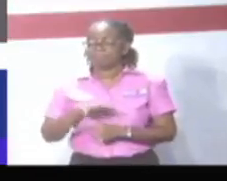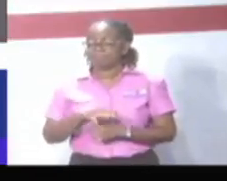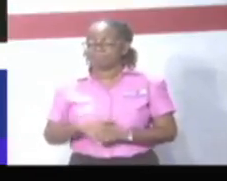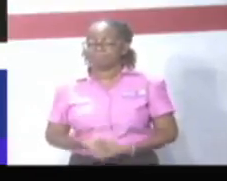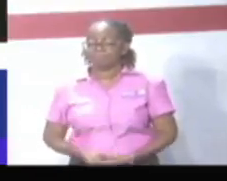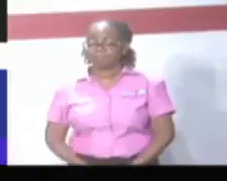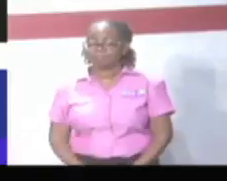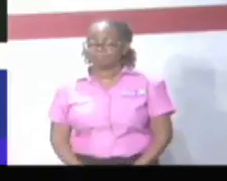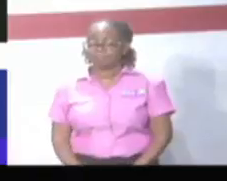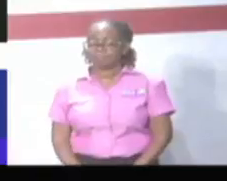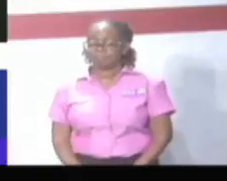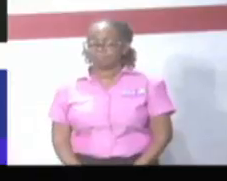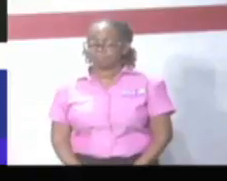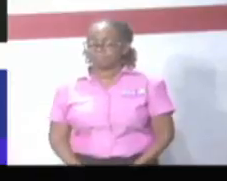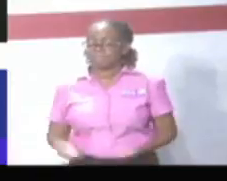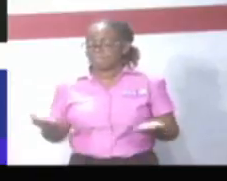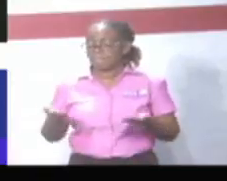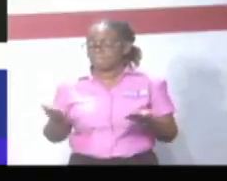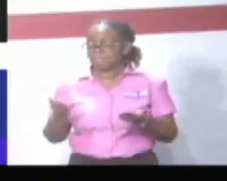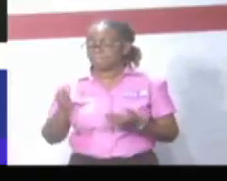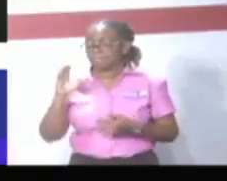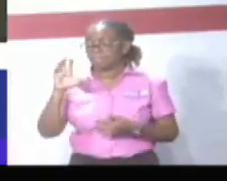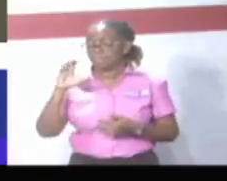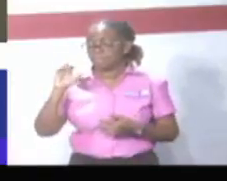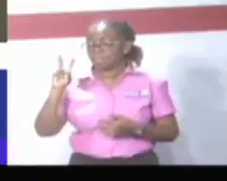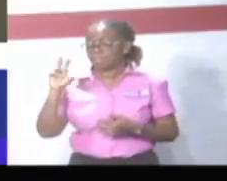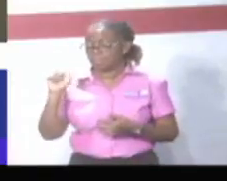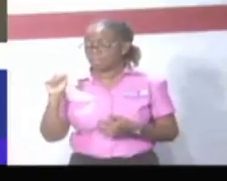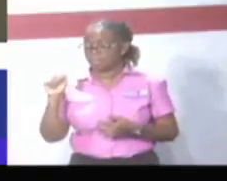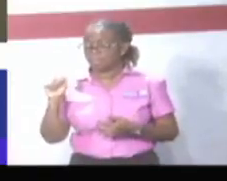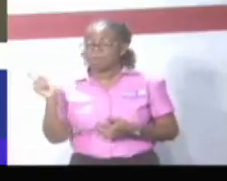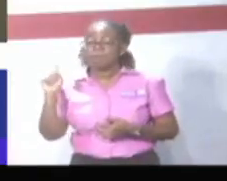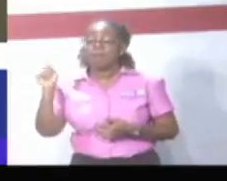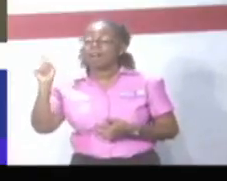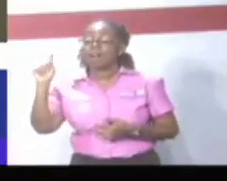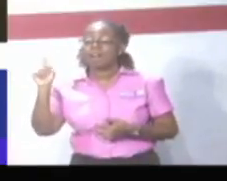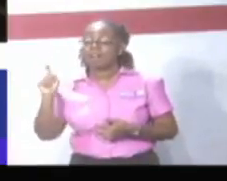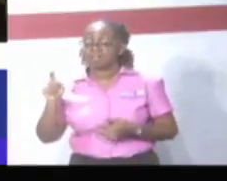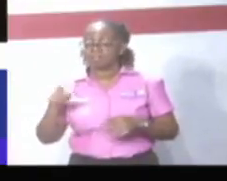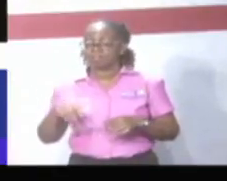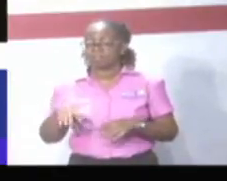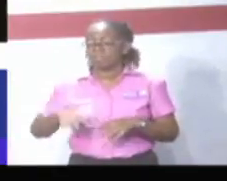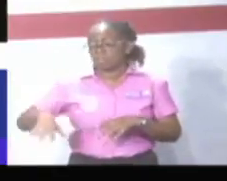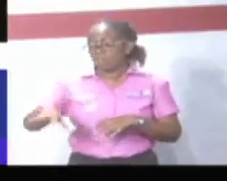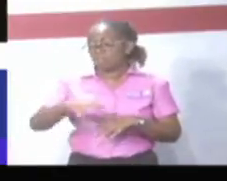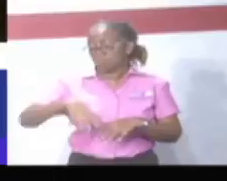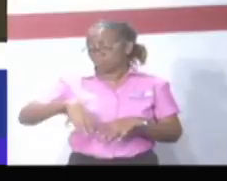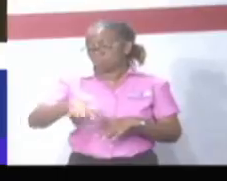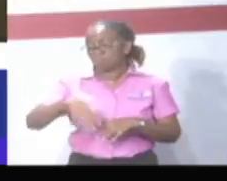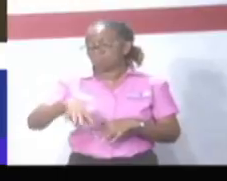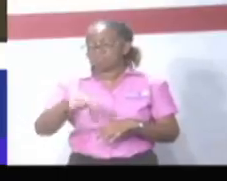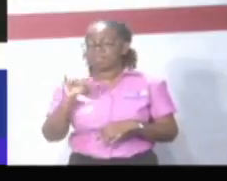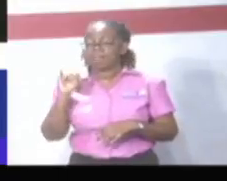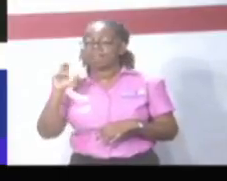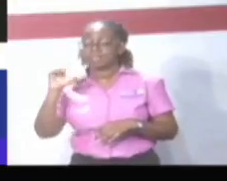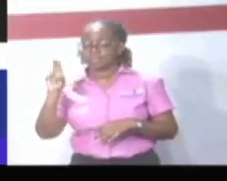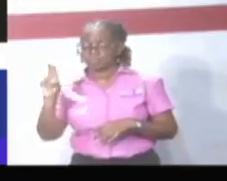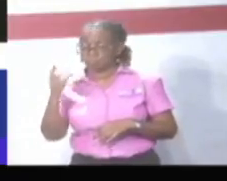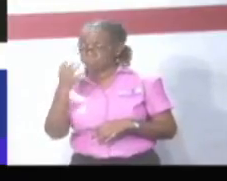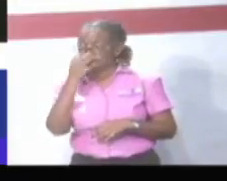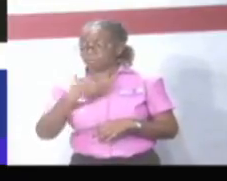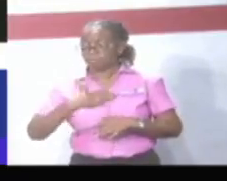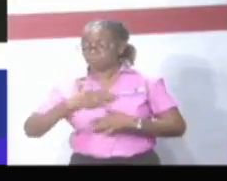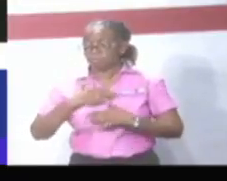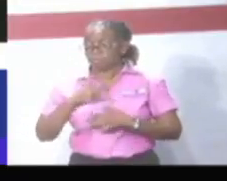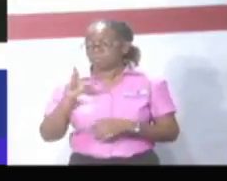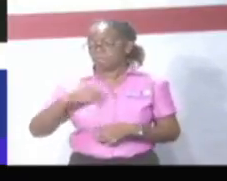Hospital. We're actually on the floor of ICU HDU. We'd really prefer not to ever see you guys here. We'd prefer to see